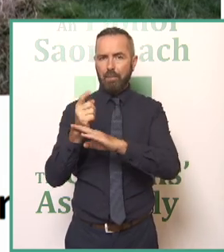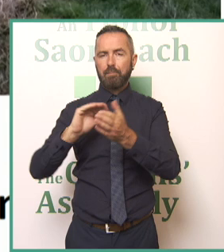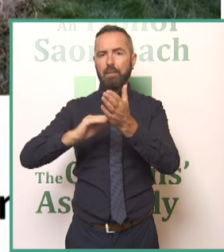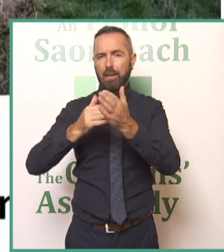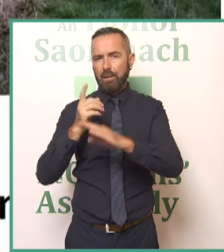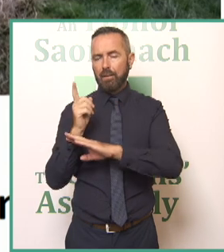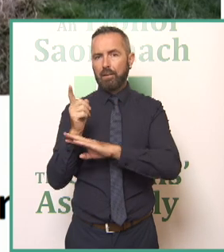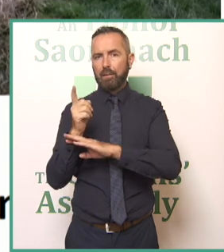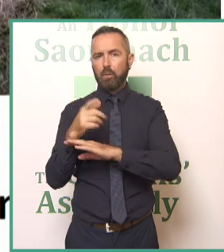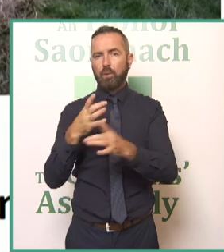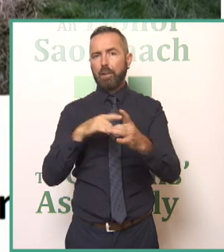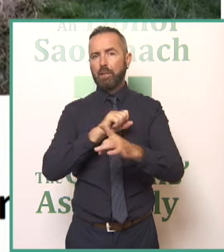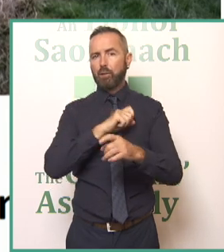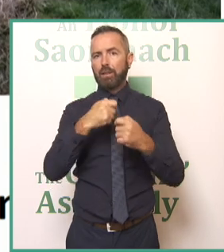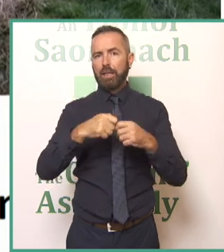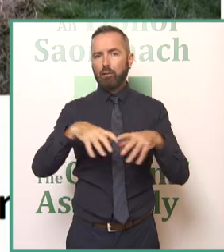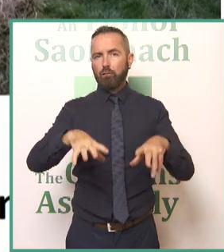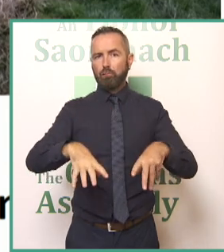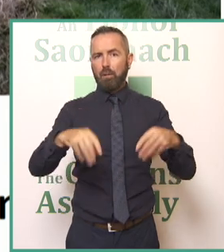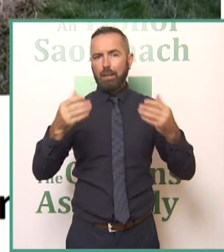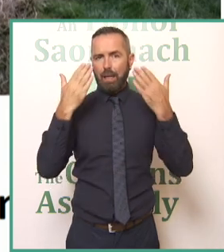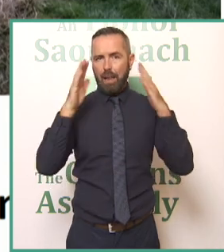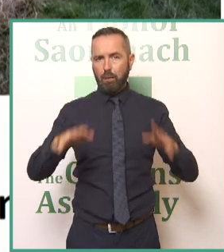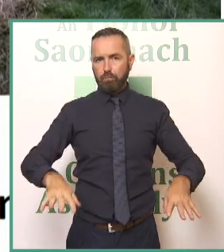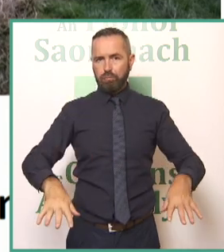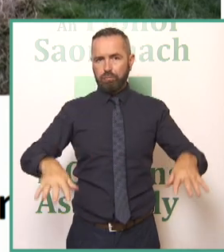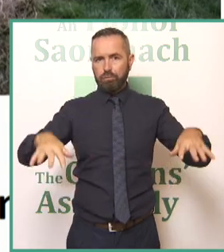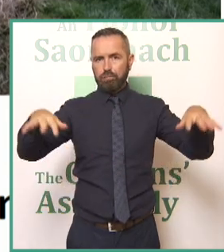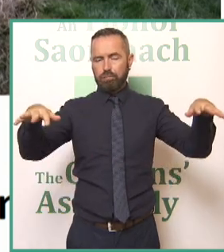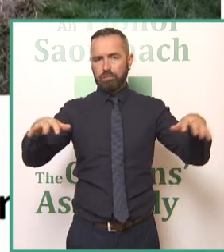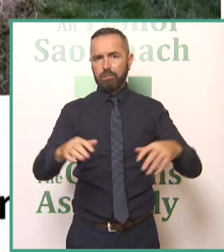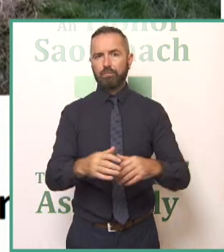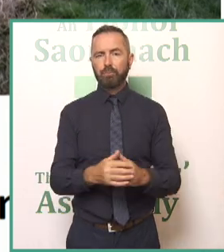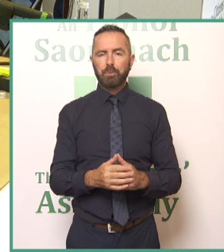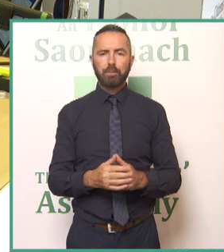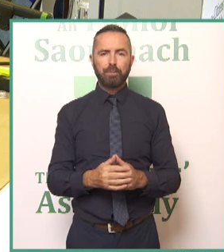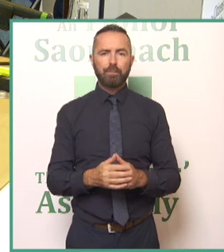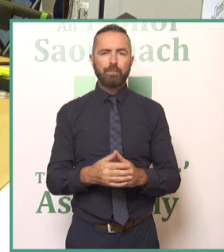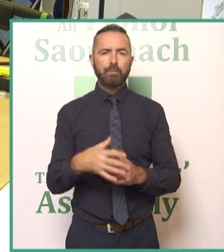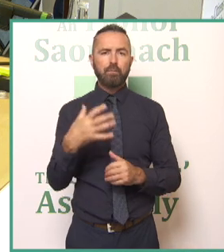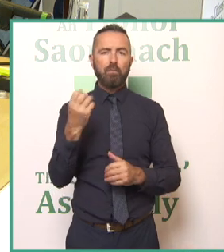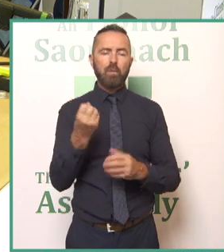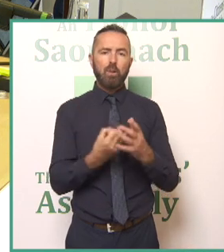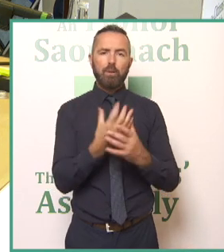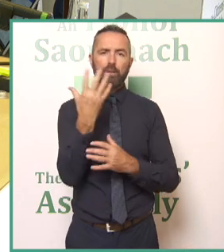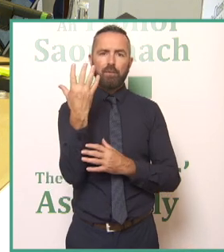that grass verges are allowed to overgrow to a certain extent. We have